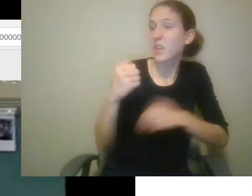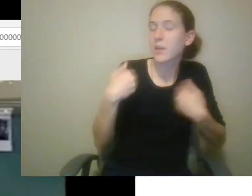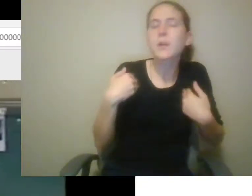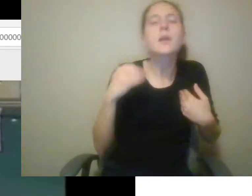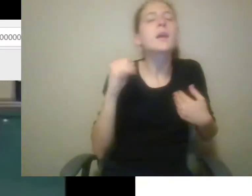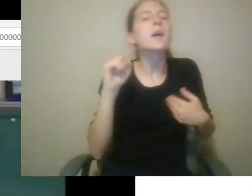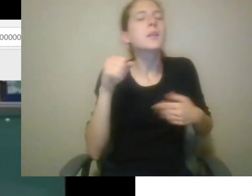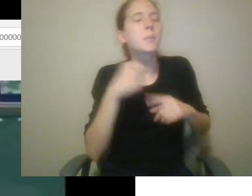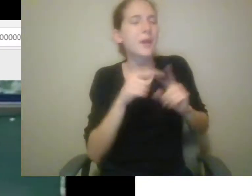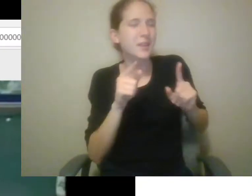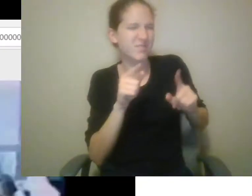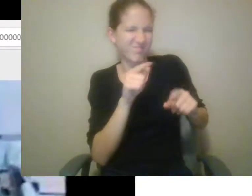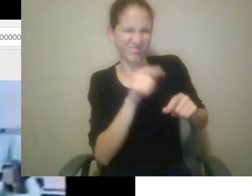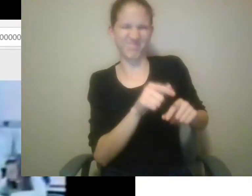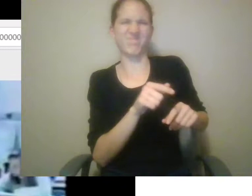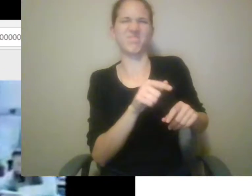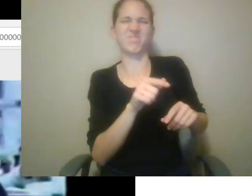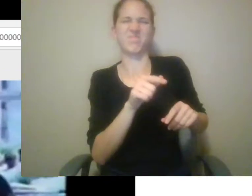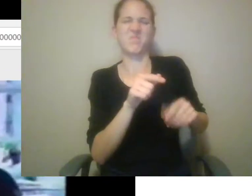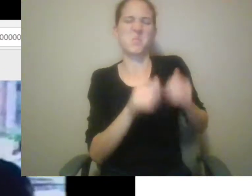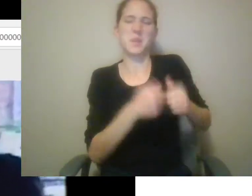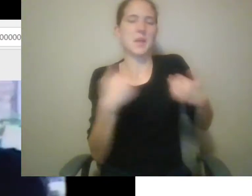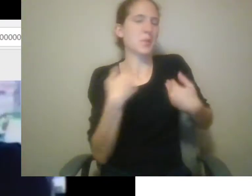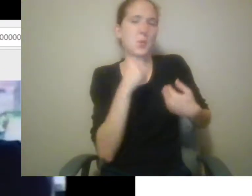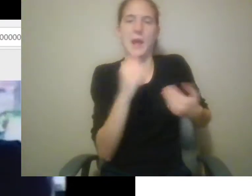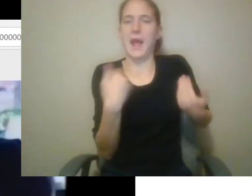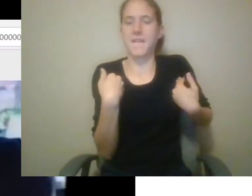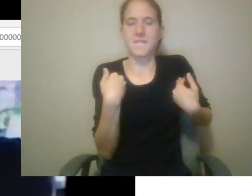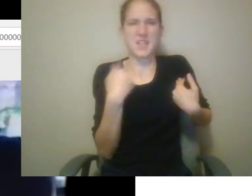food for the cells? Sarah? Okay.